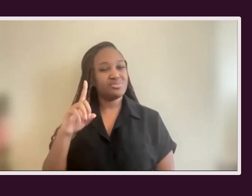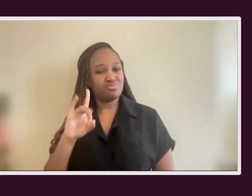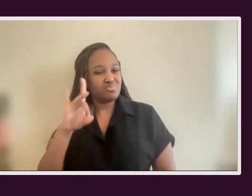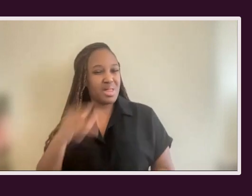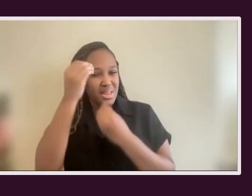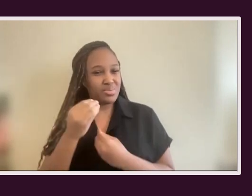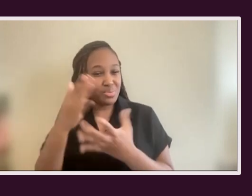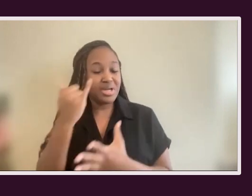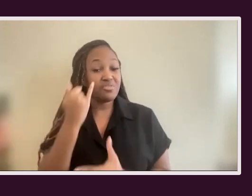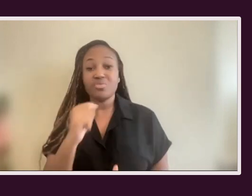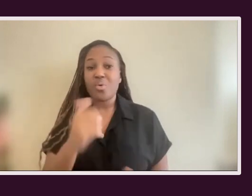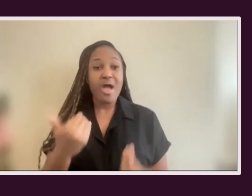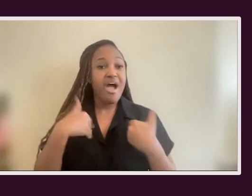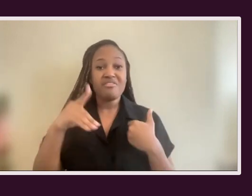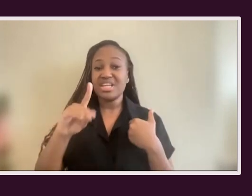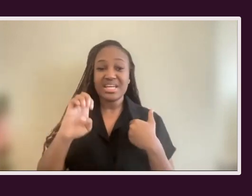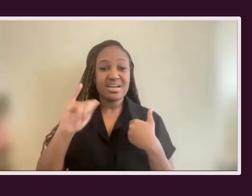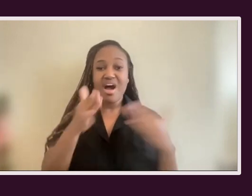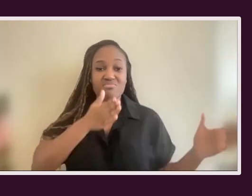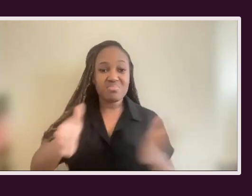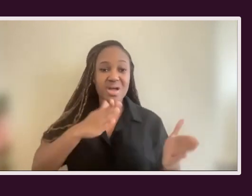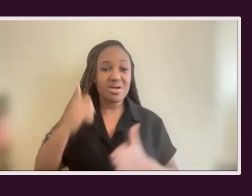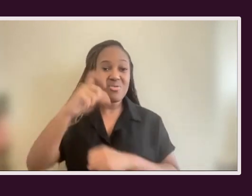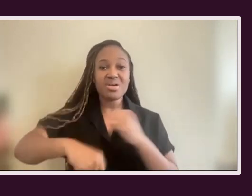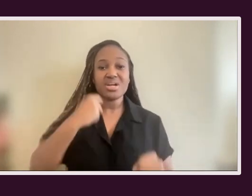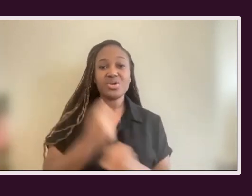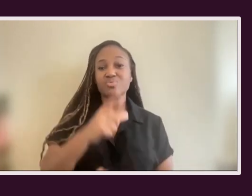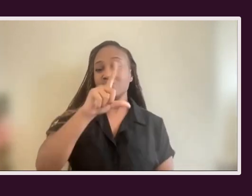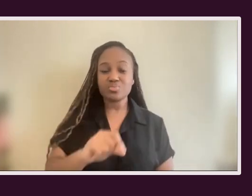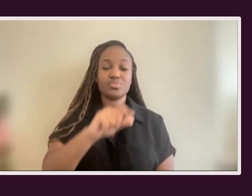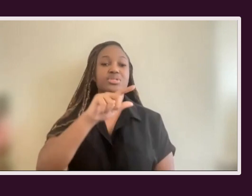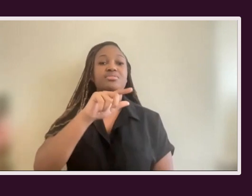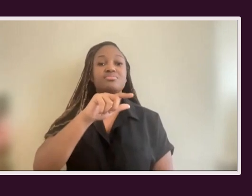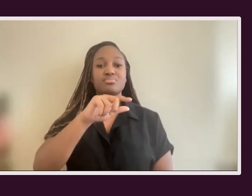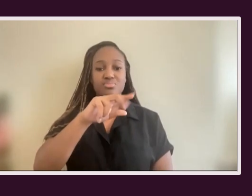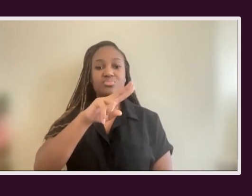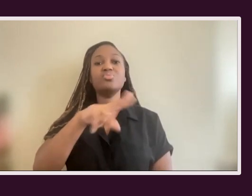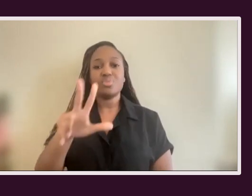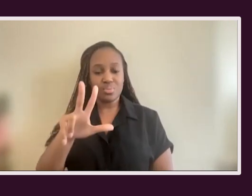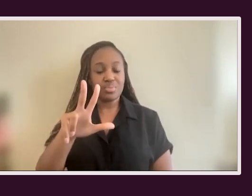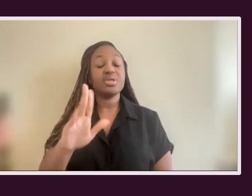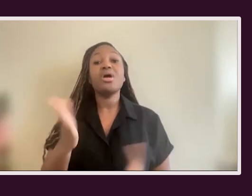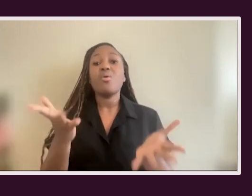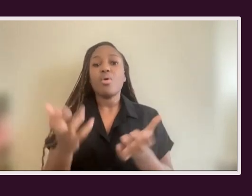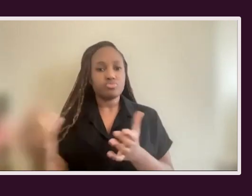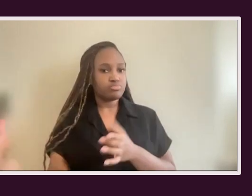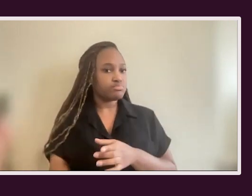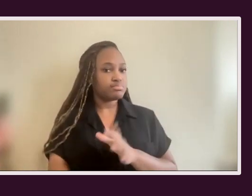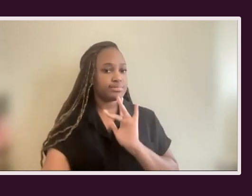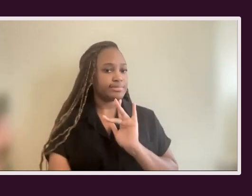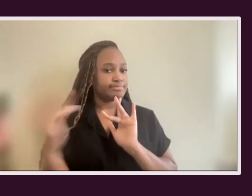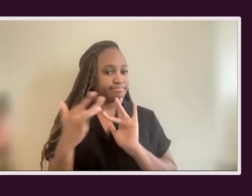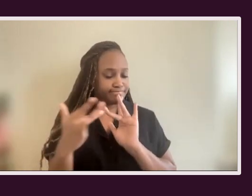for 2023, or you need help crafting that strategy, please reach out to us. Somehow we're